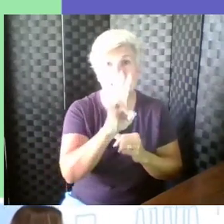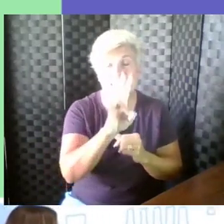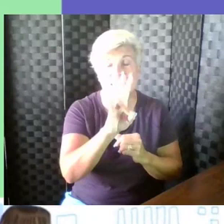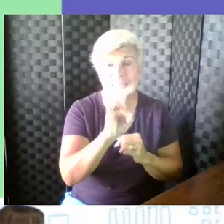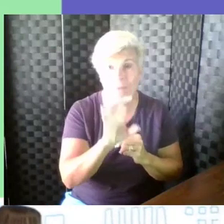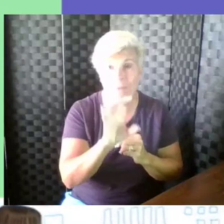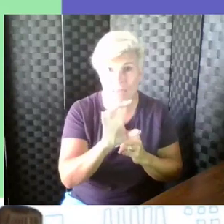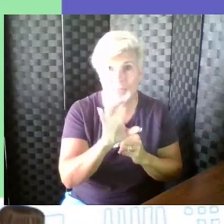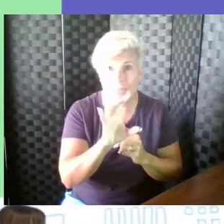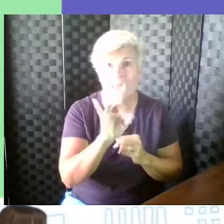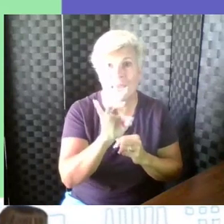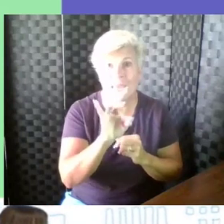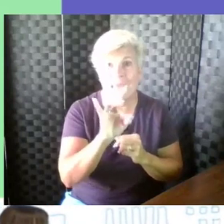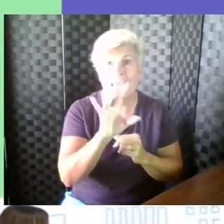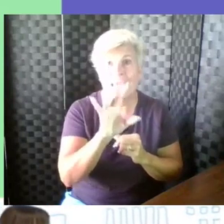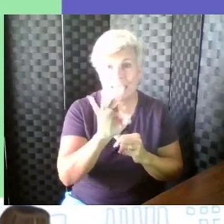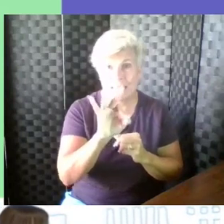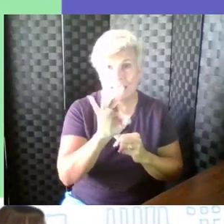final answer of